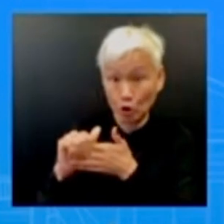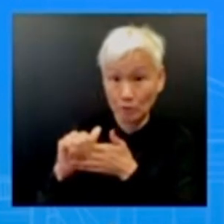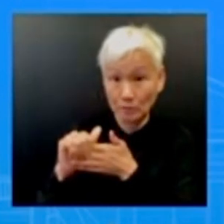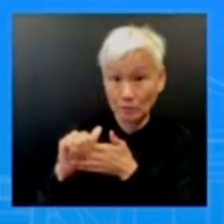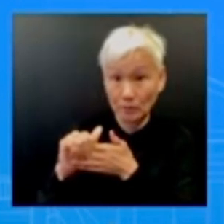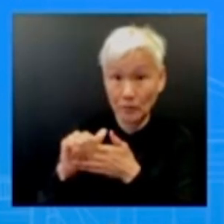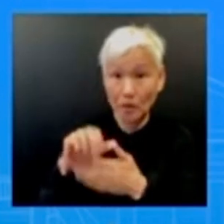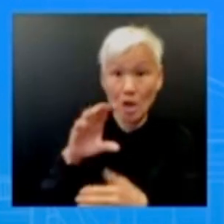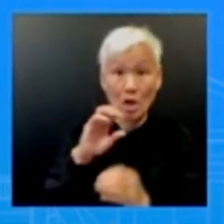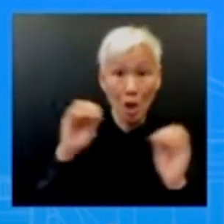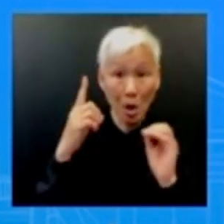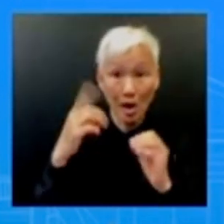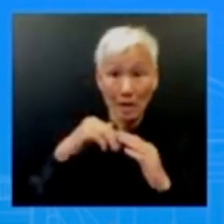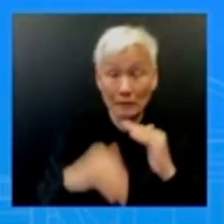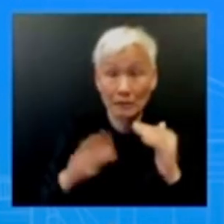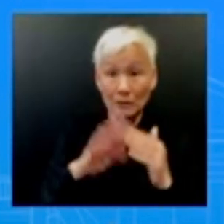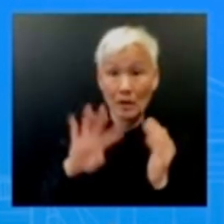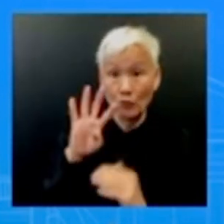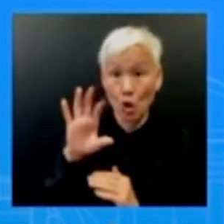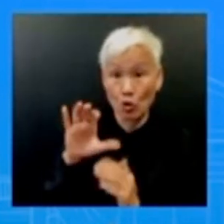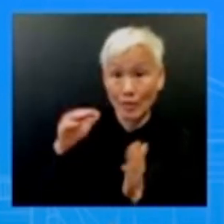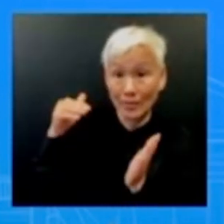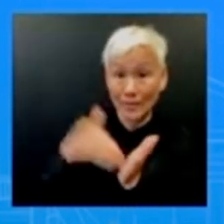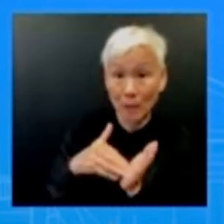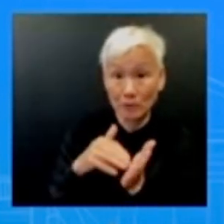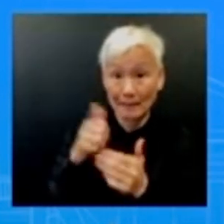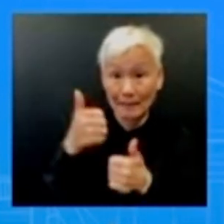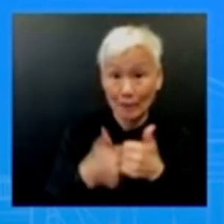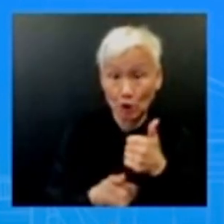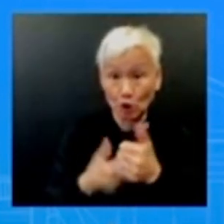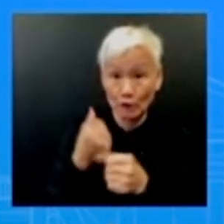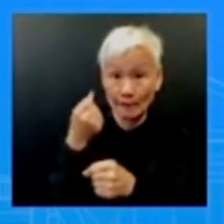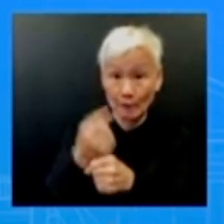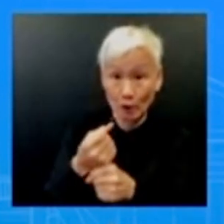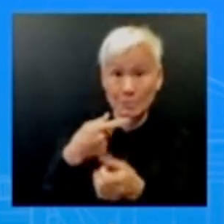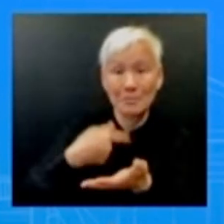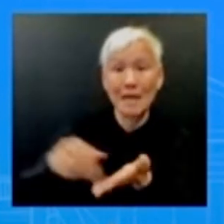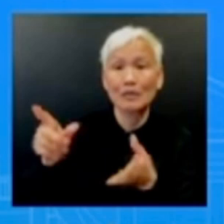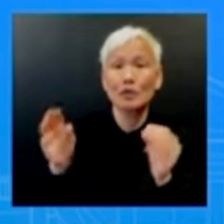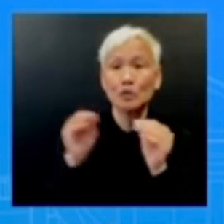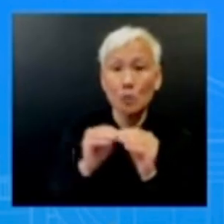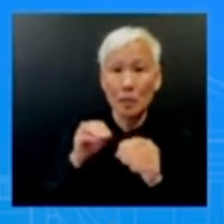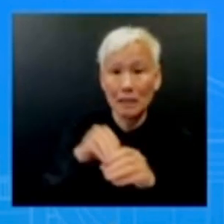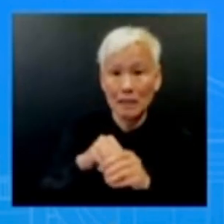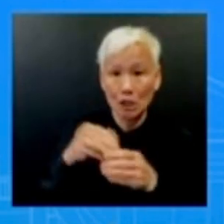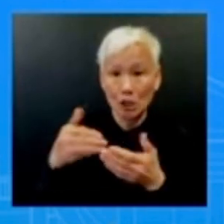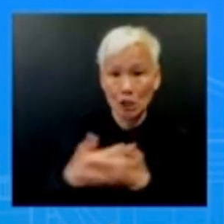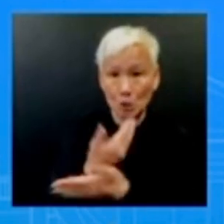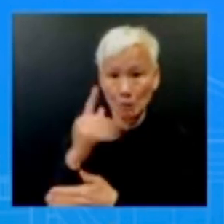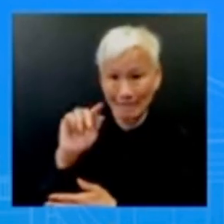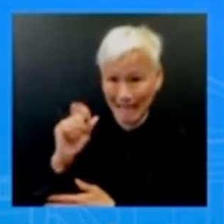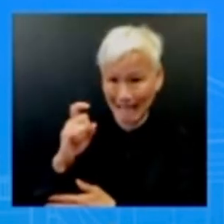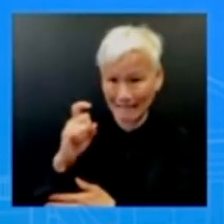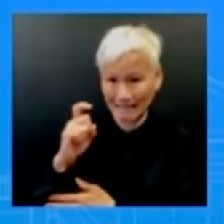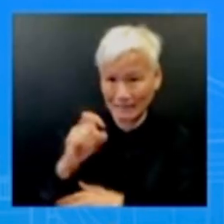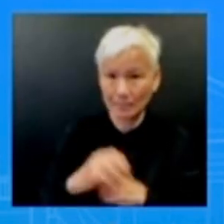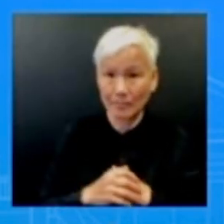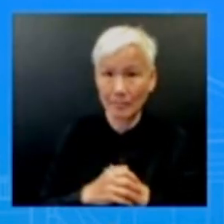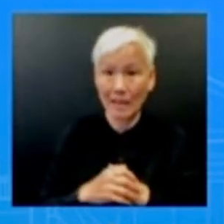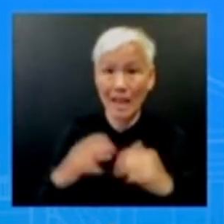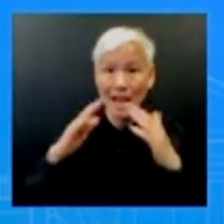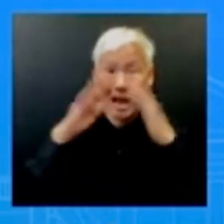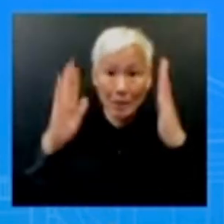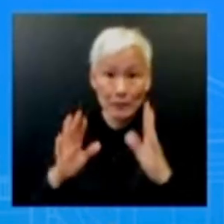year pays a penny more in new taxes. The day after the president released his budget, the House Freedom Caucus released their MAGA